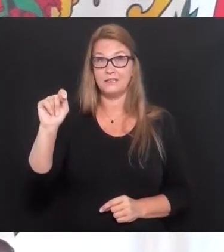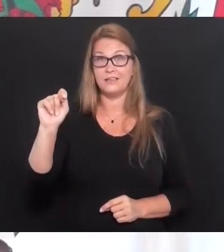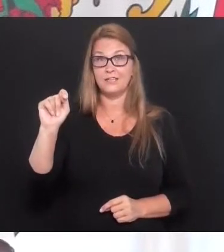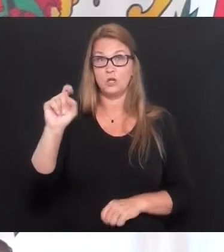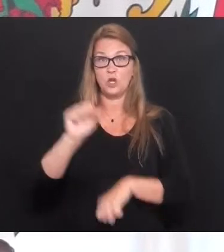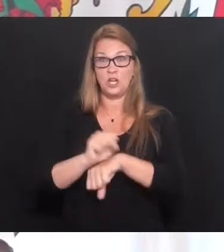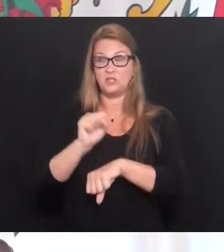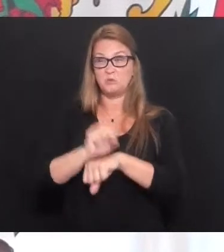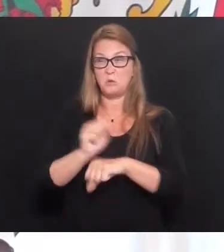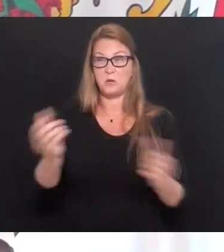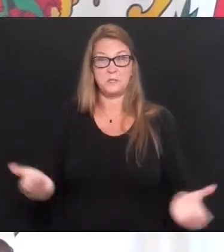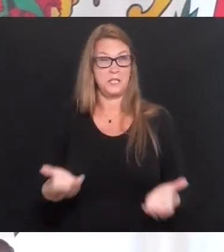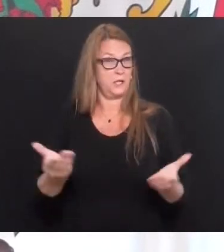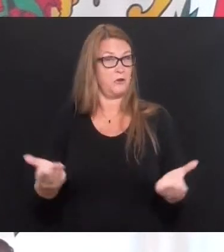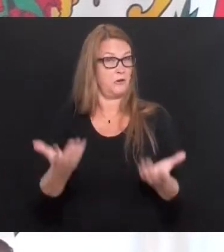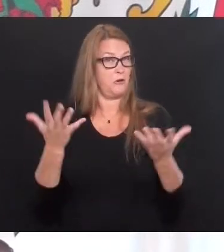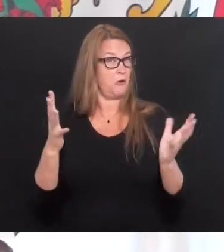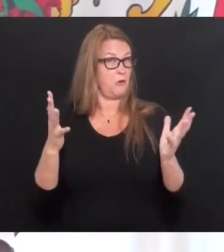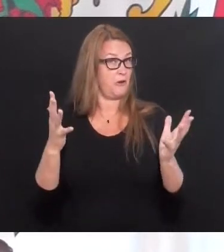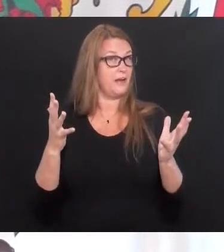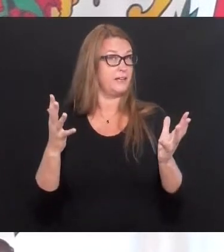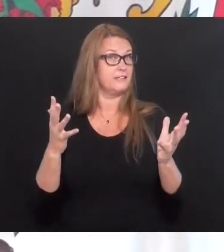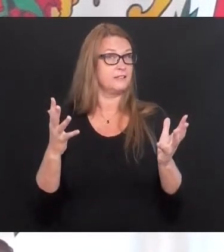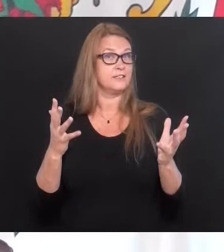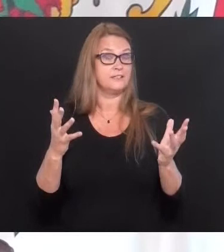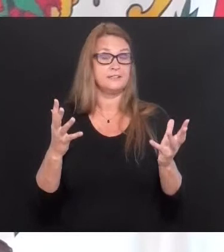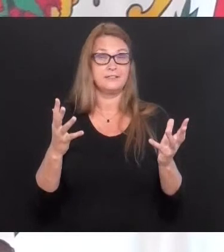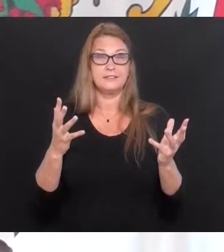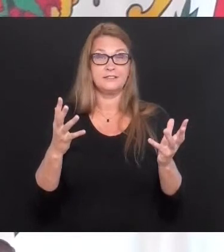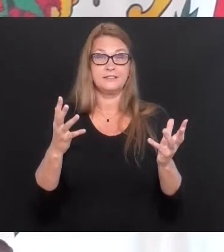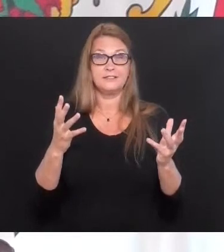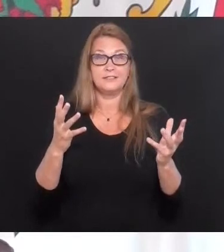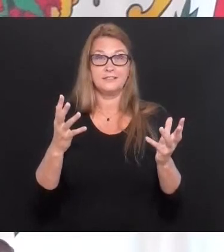worked with us and everything, and he's been